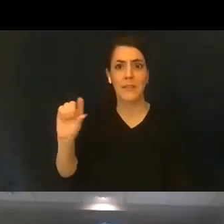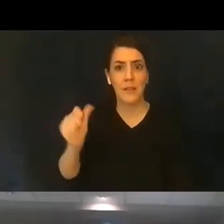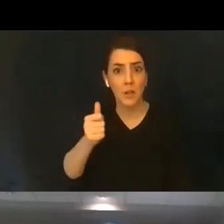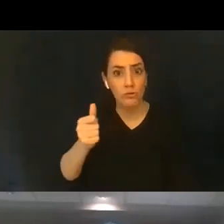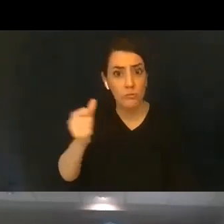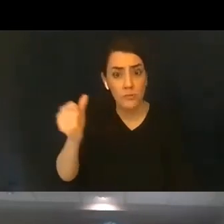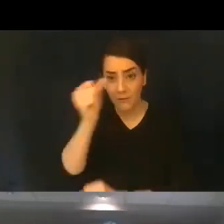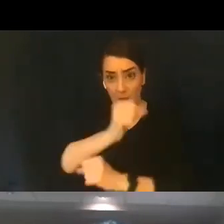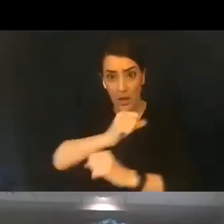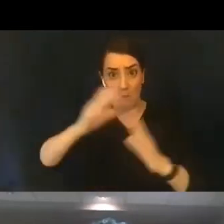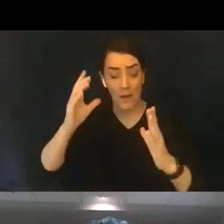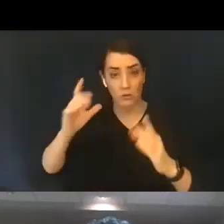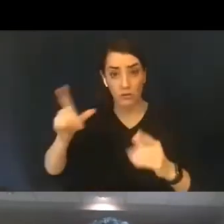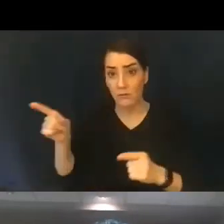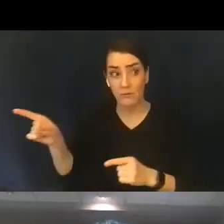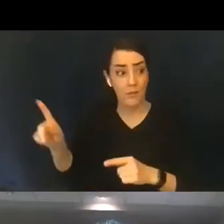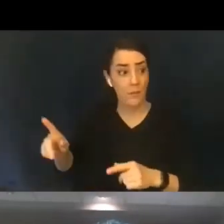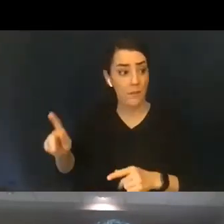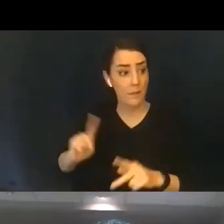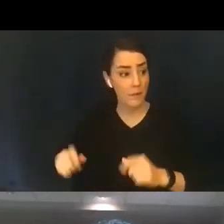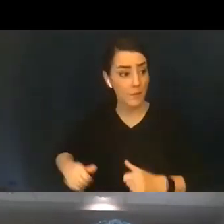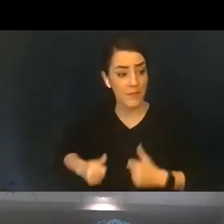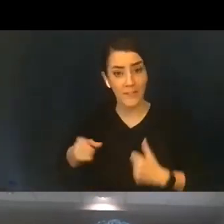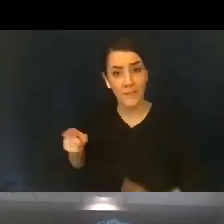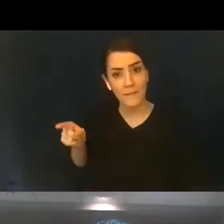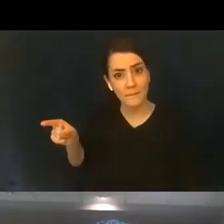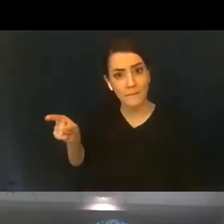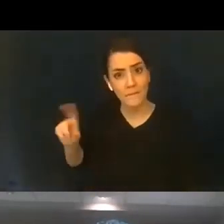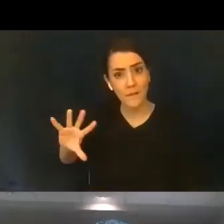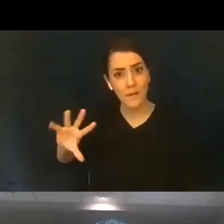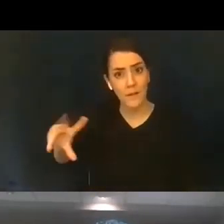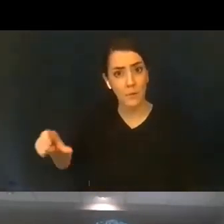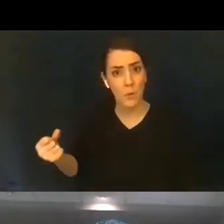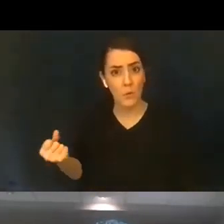still a sense of fear, a sense of